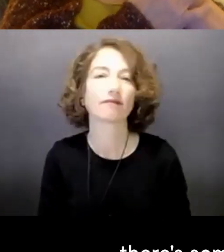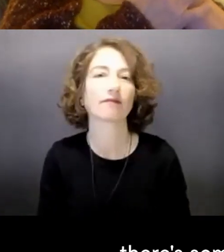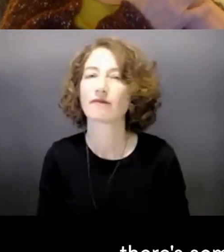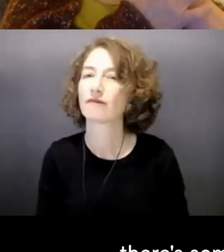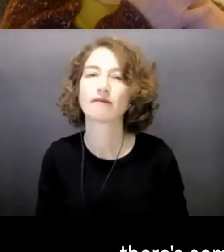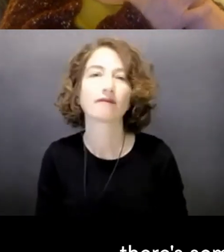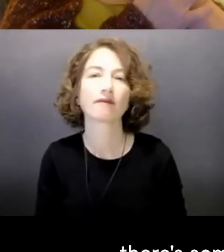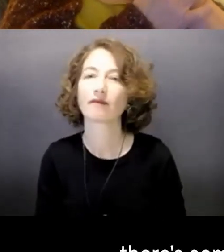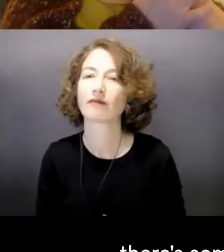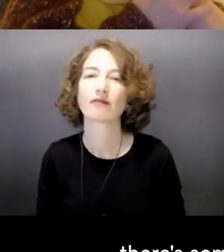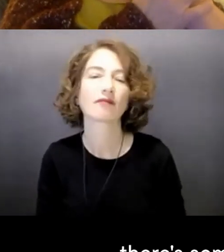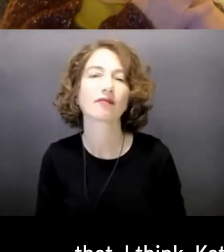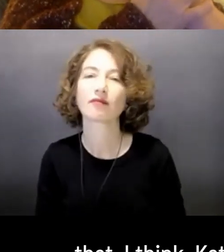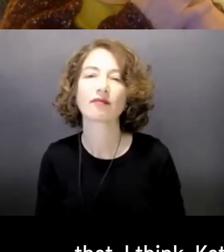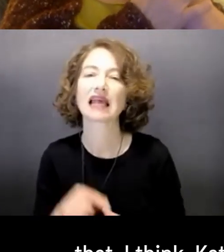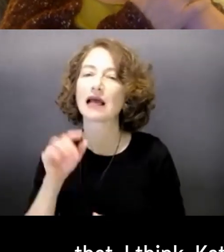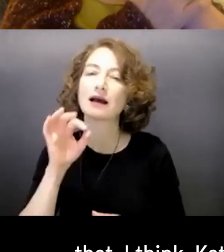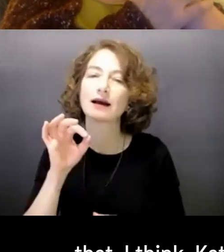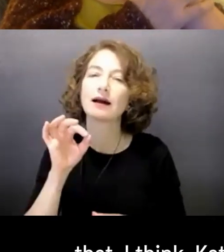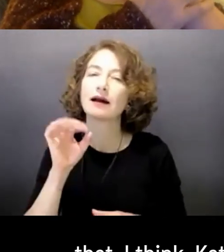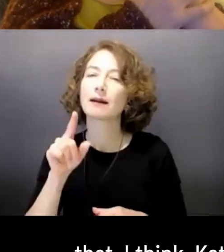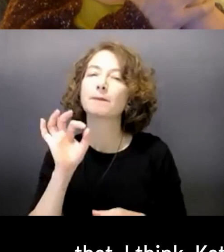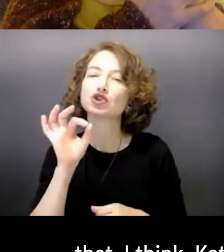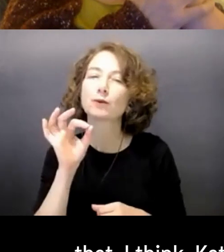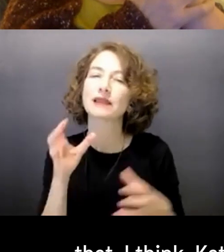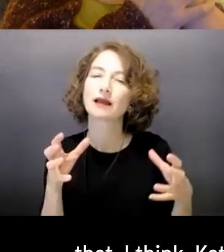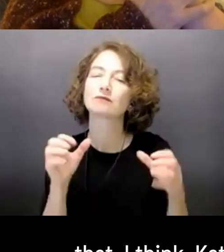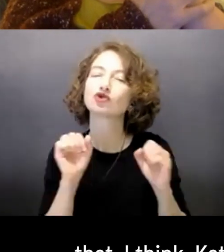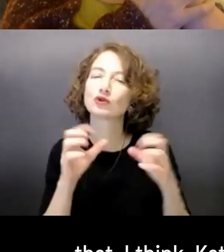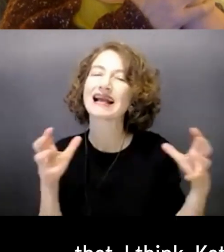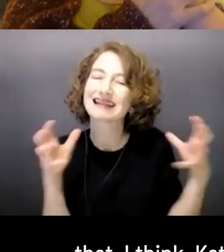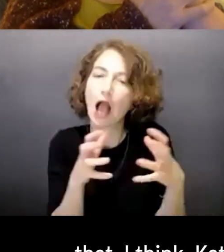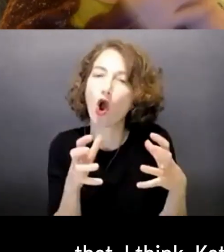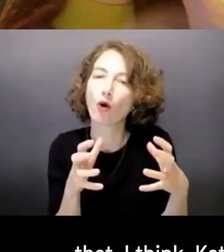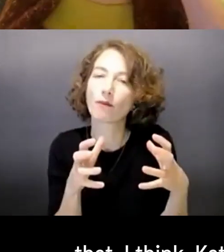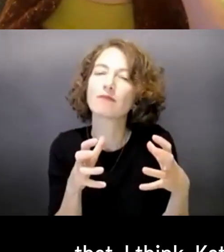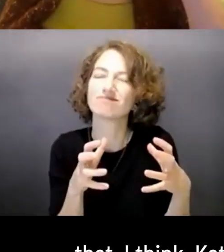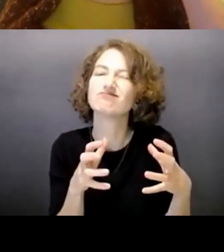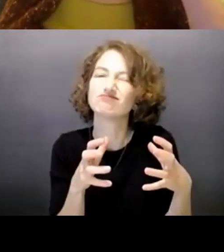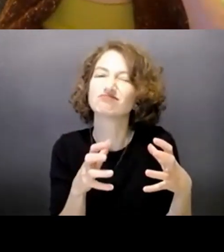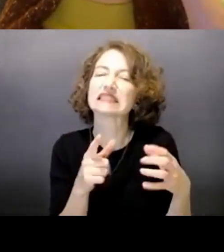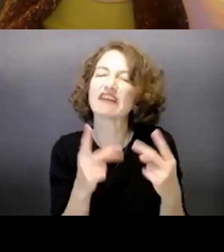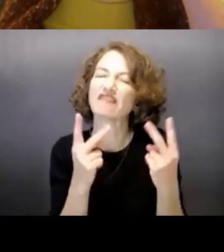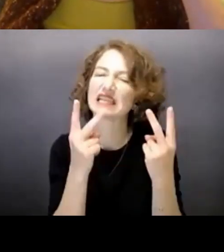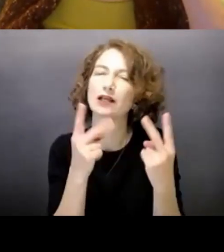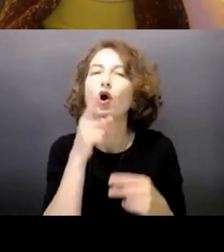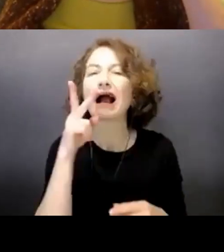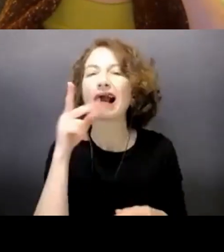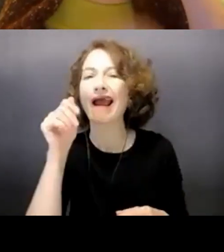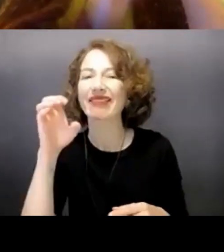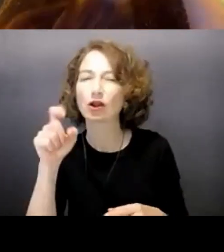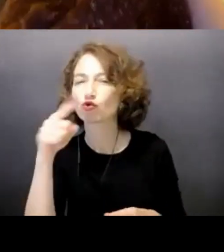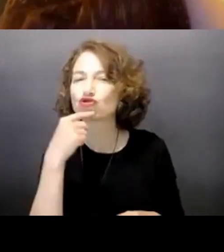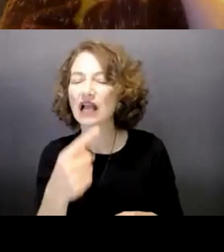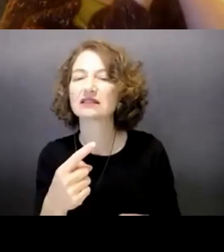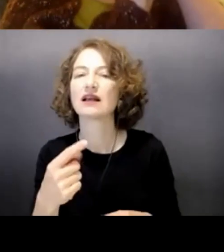about these spaces that I think, Kate, you put in great words when you talked about, yeah,